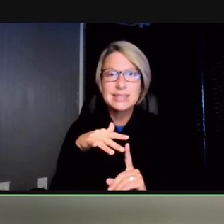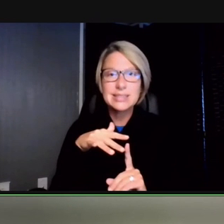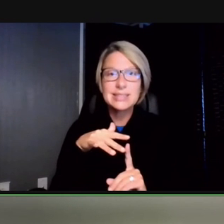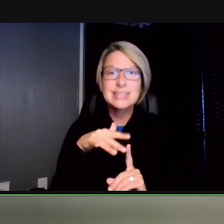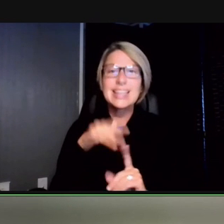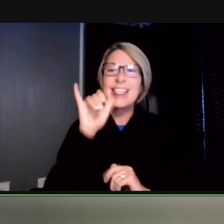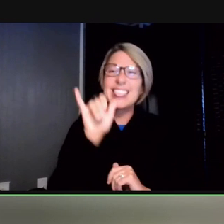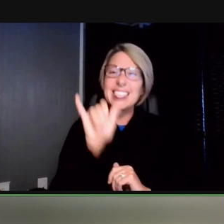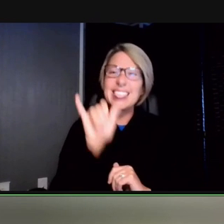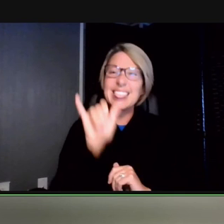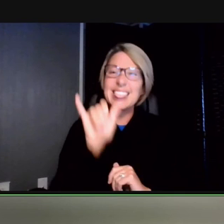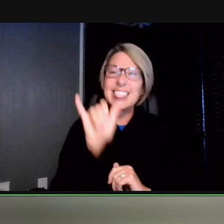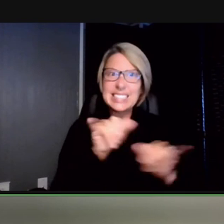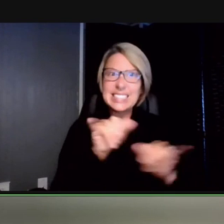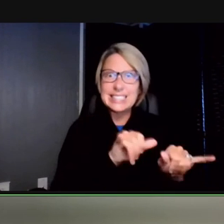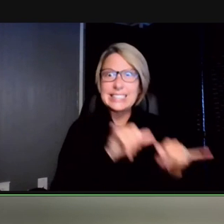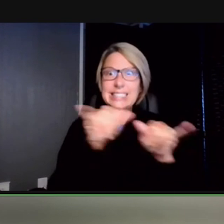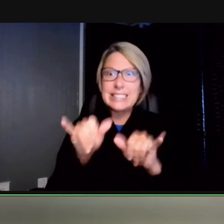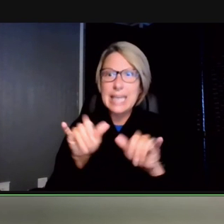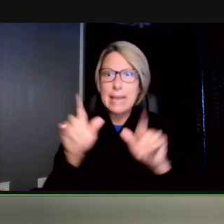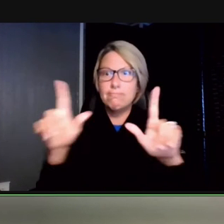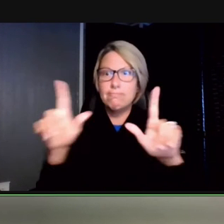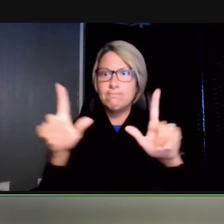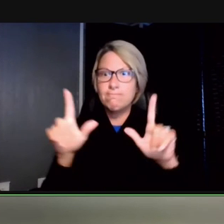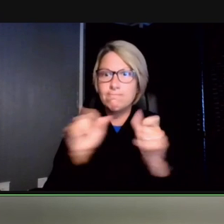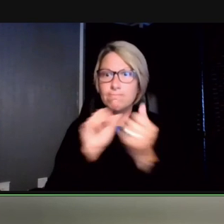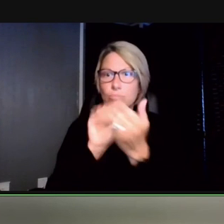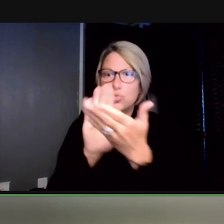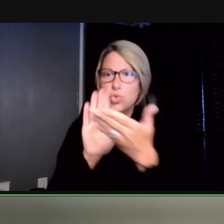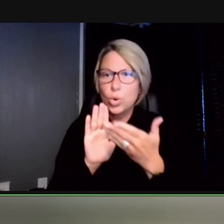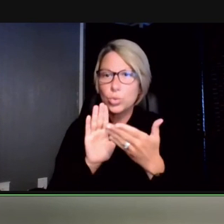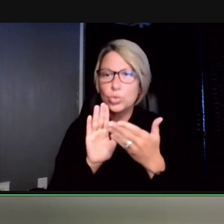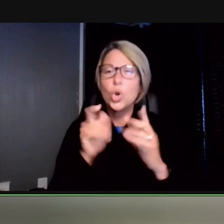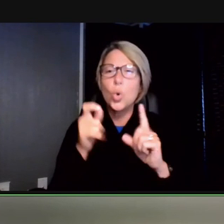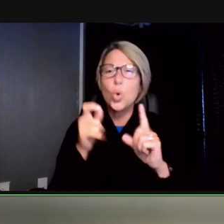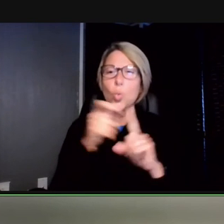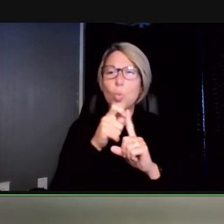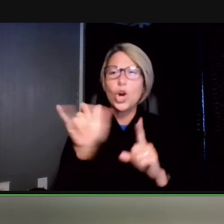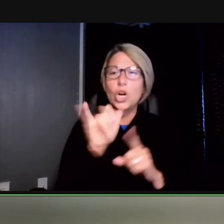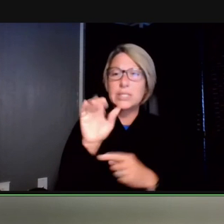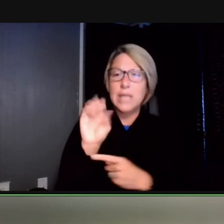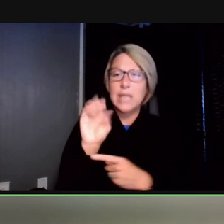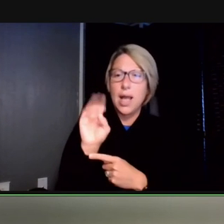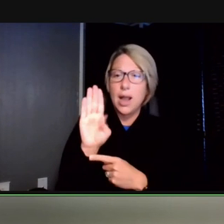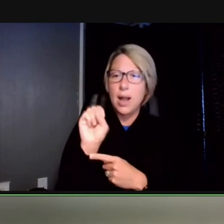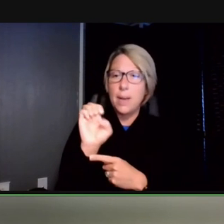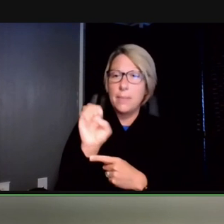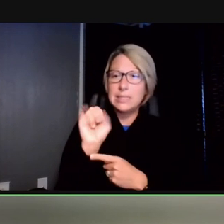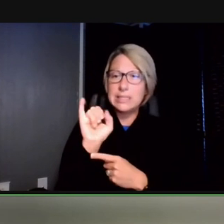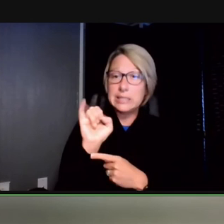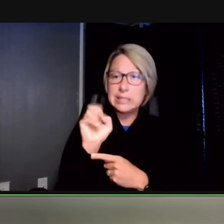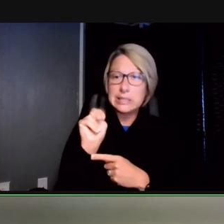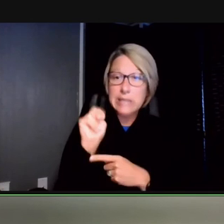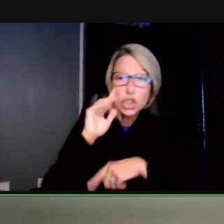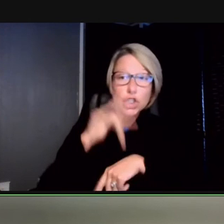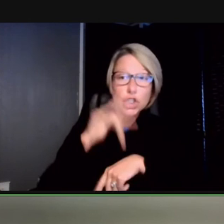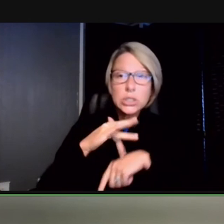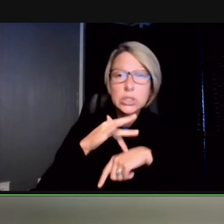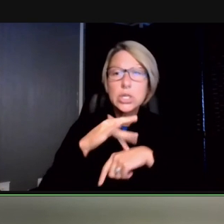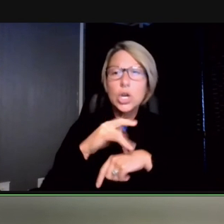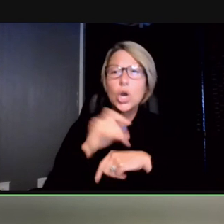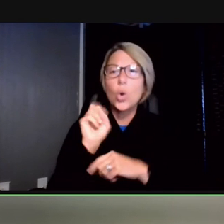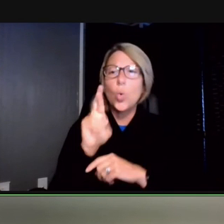framed. Words such as obsession and stalking should not be used, okay? Again,